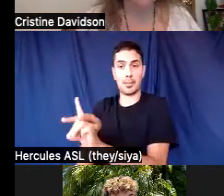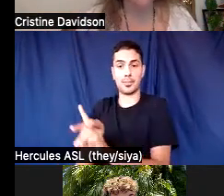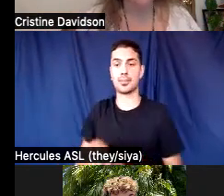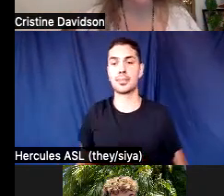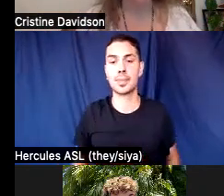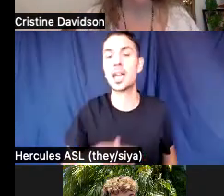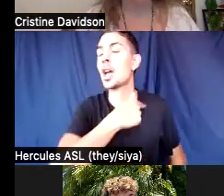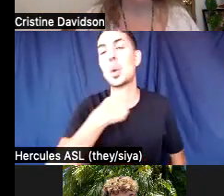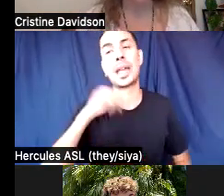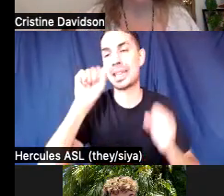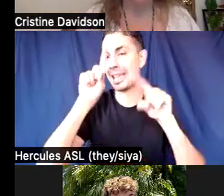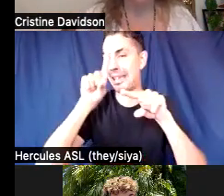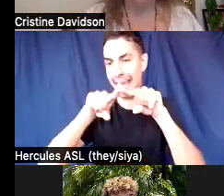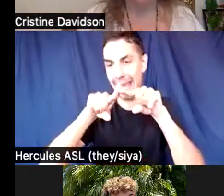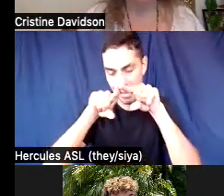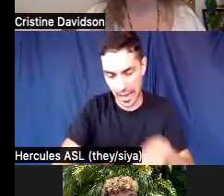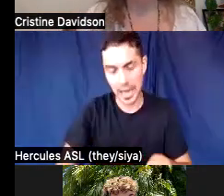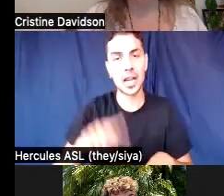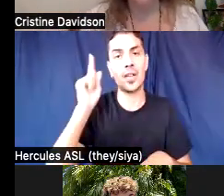different places in a virtual setting.